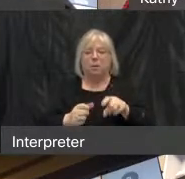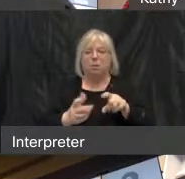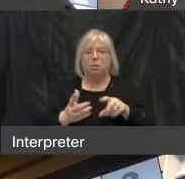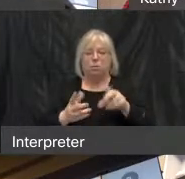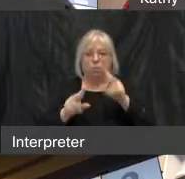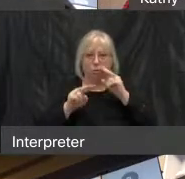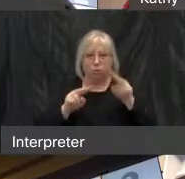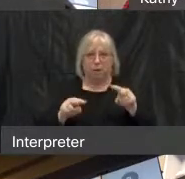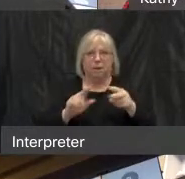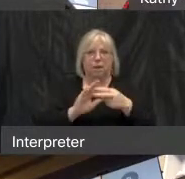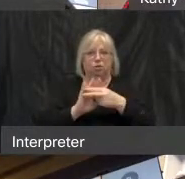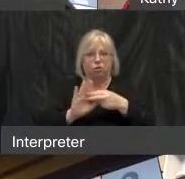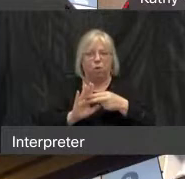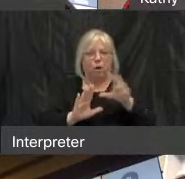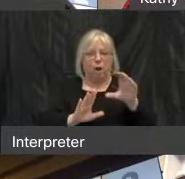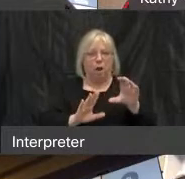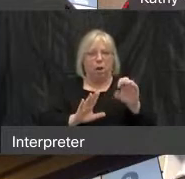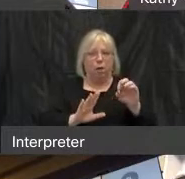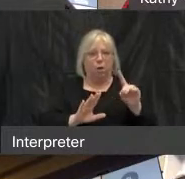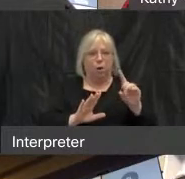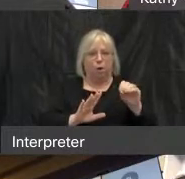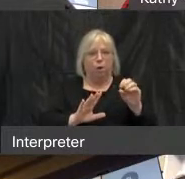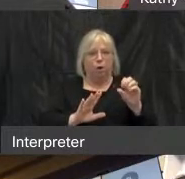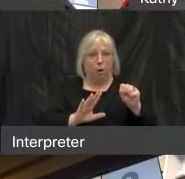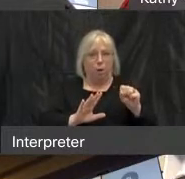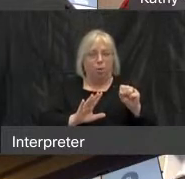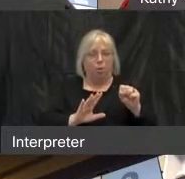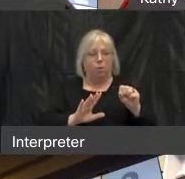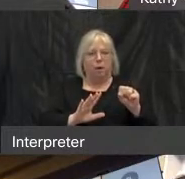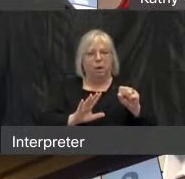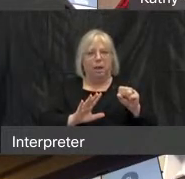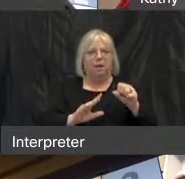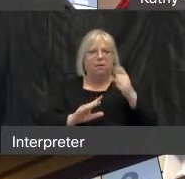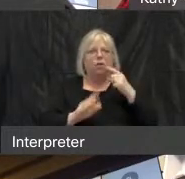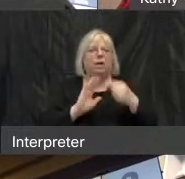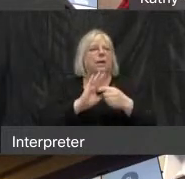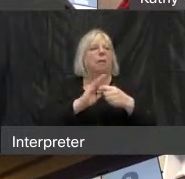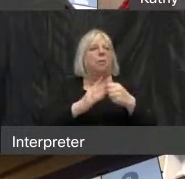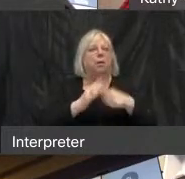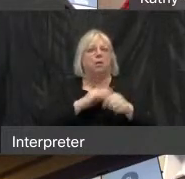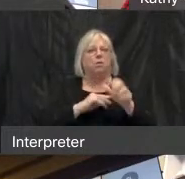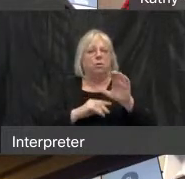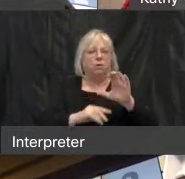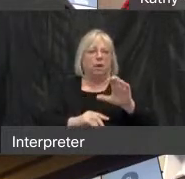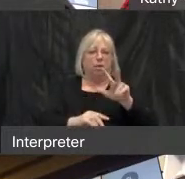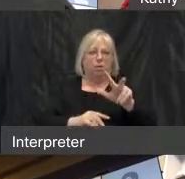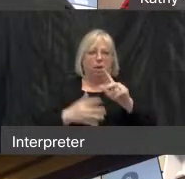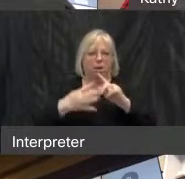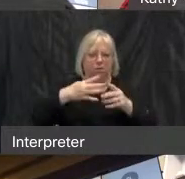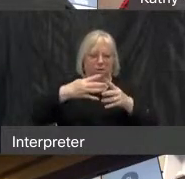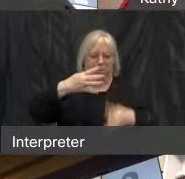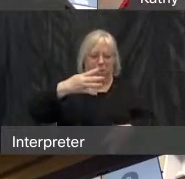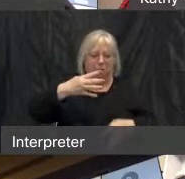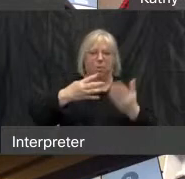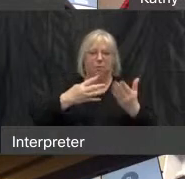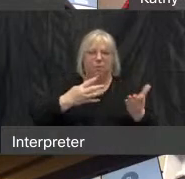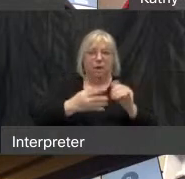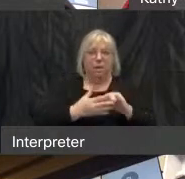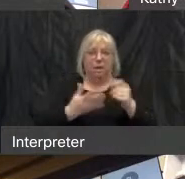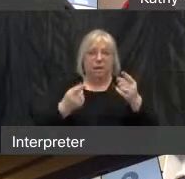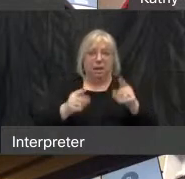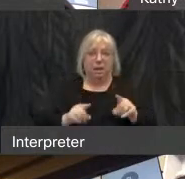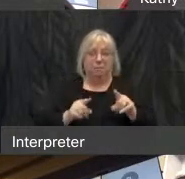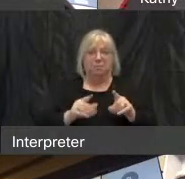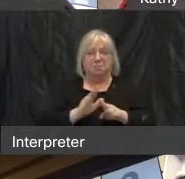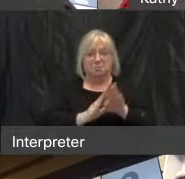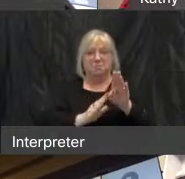our zoning codes and try, like, under C3. I mean, there's a multitude of things that can be developed in